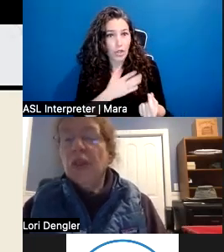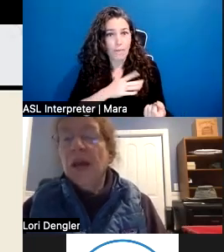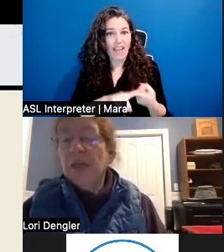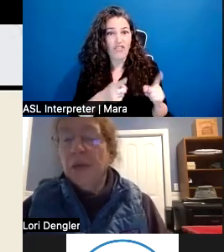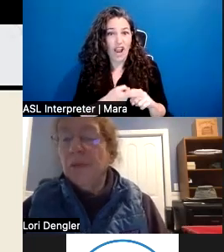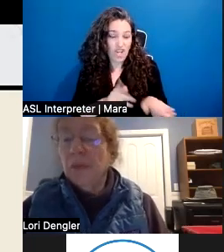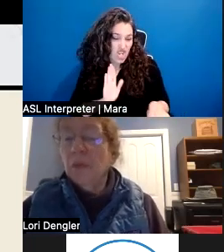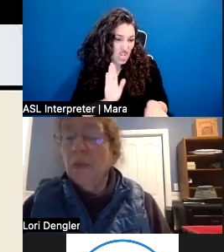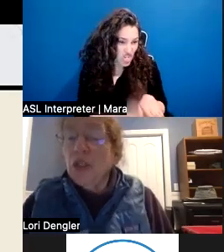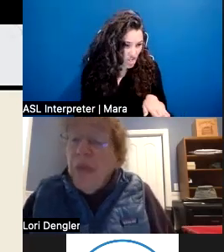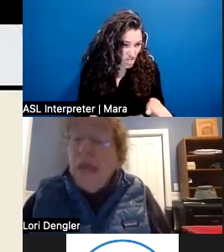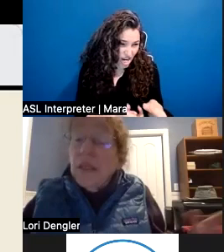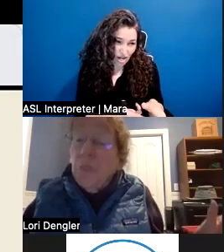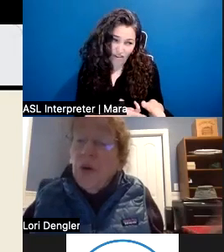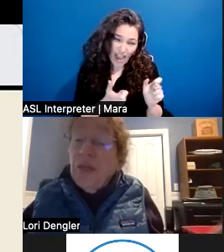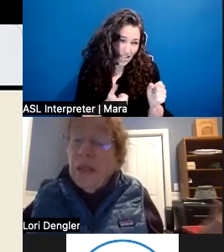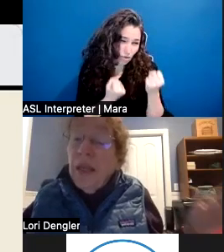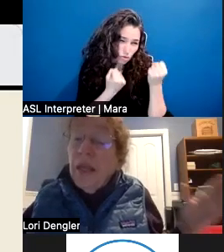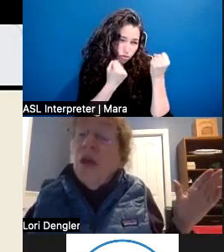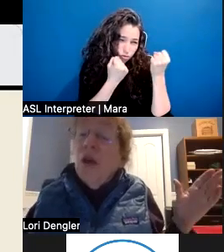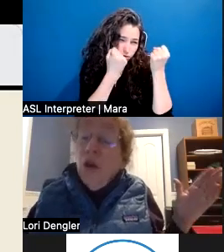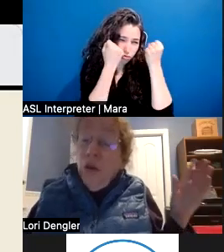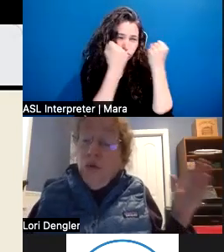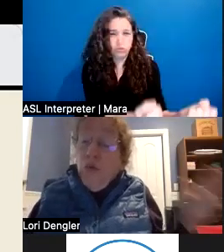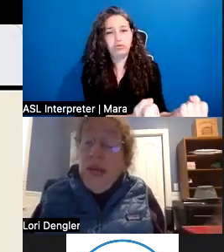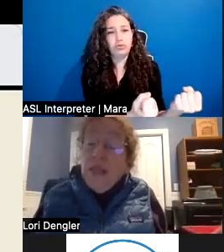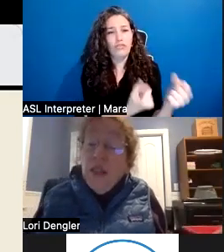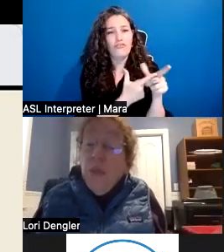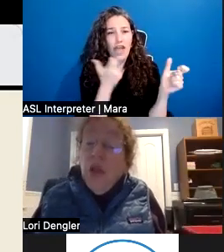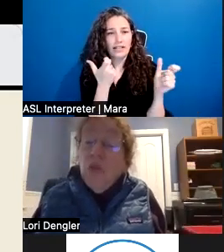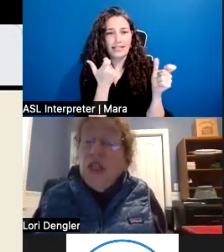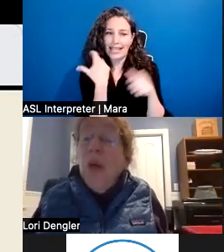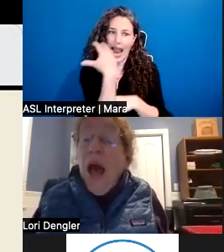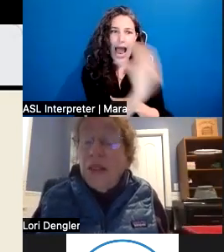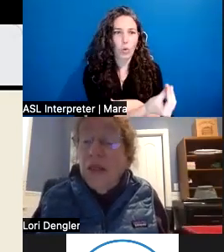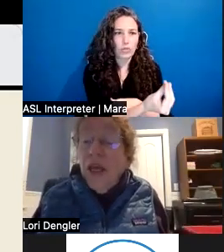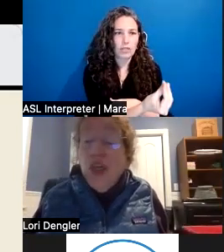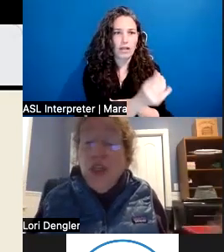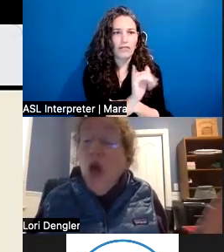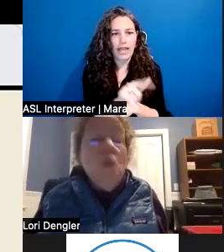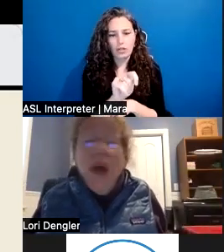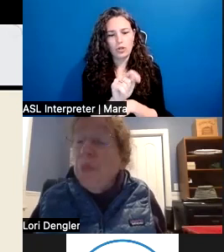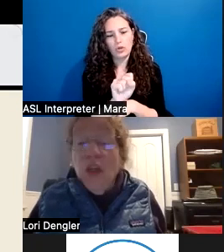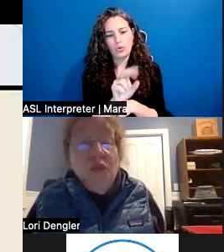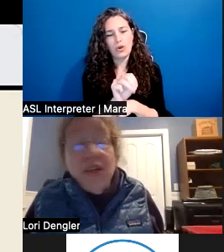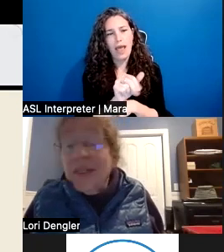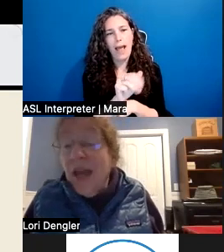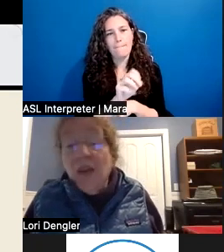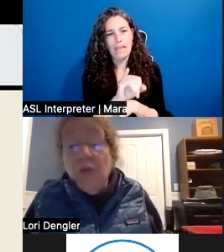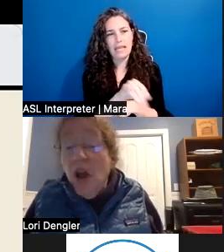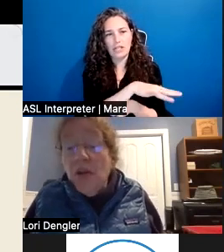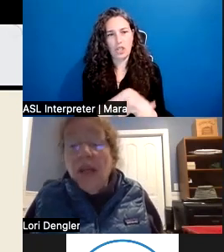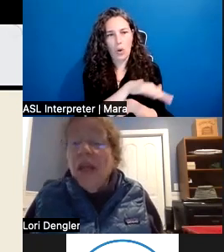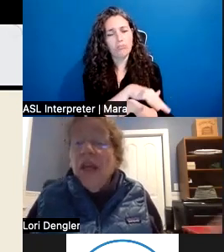the tsunami zone, which to me is a perfectly reasonable response. You don't want to pull over to the side